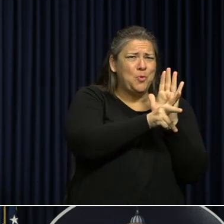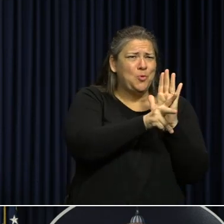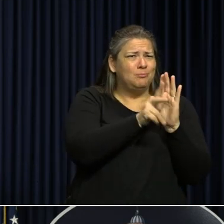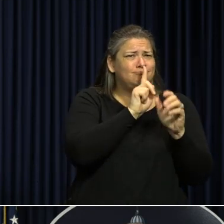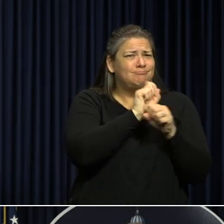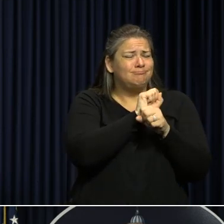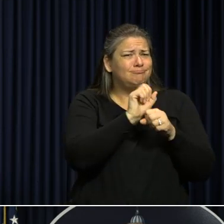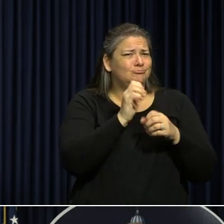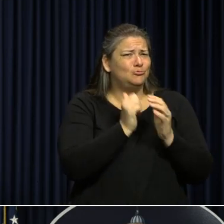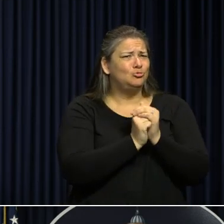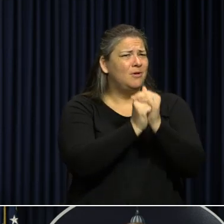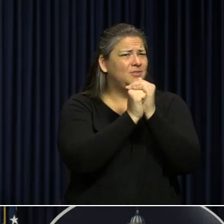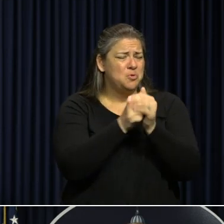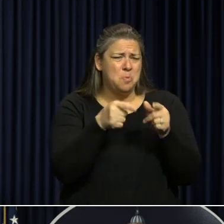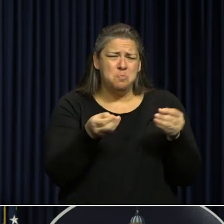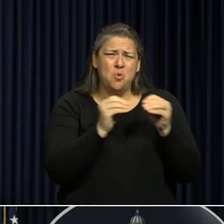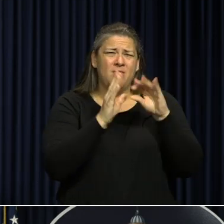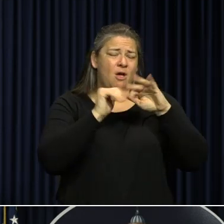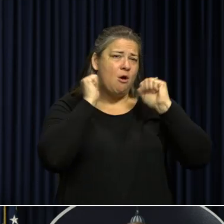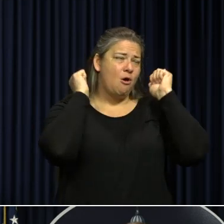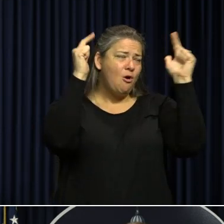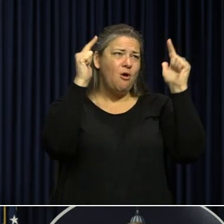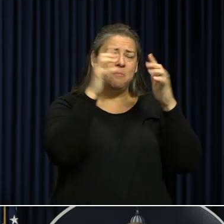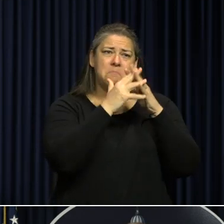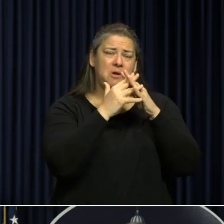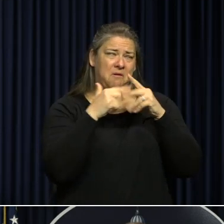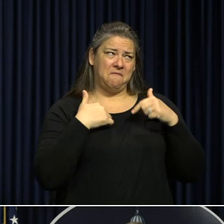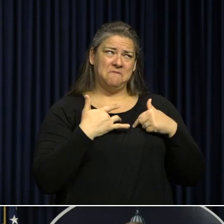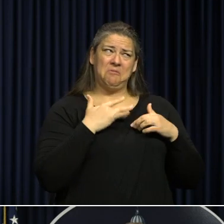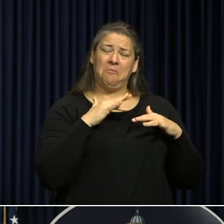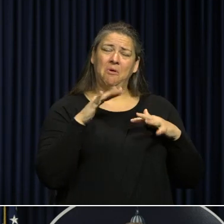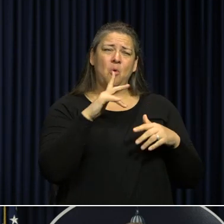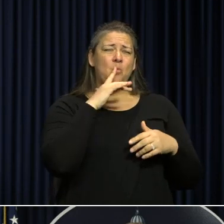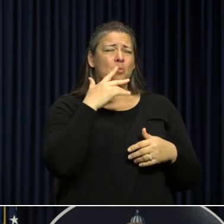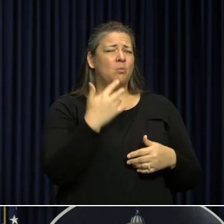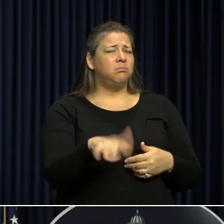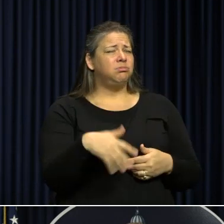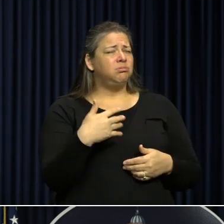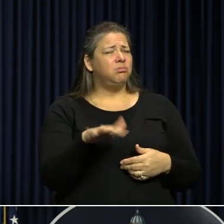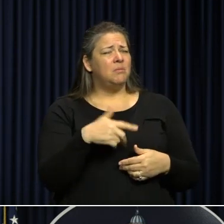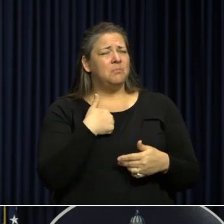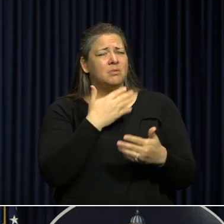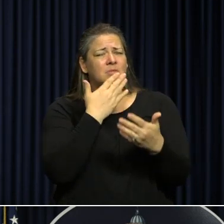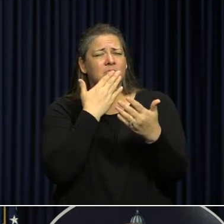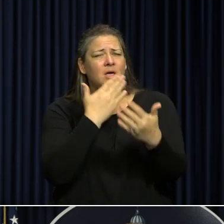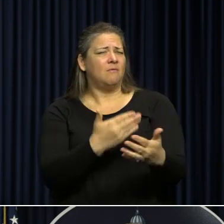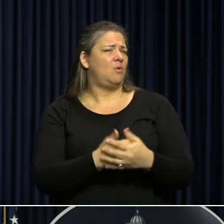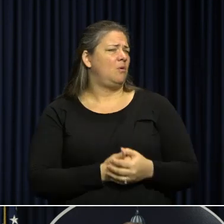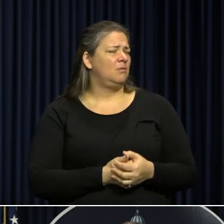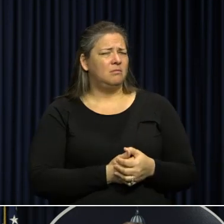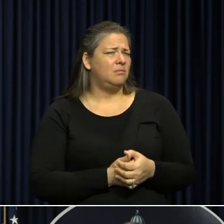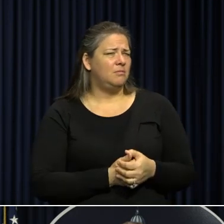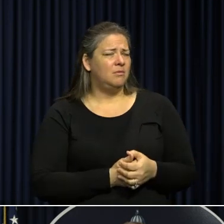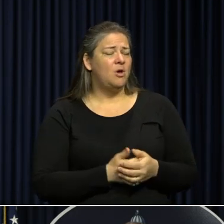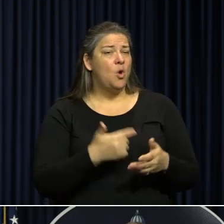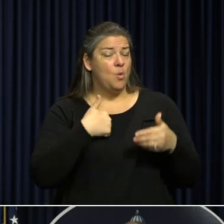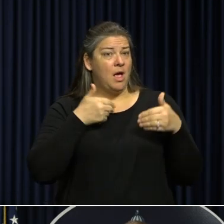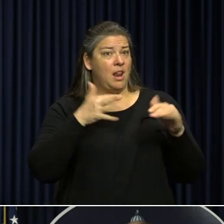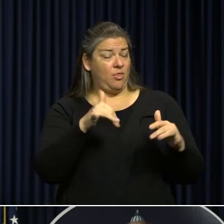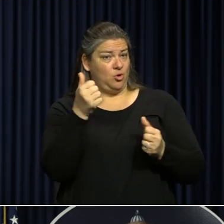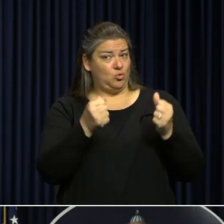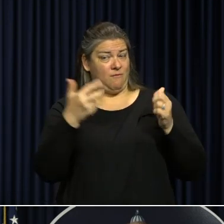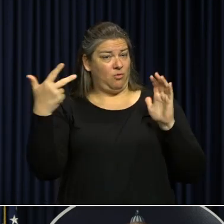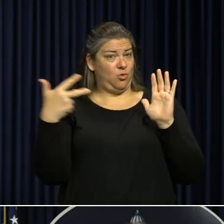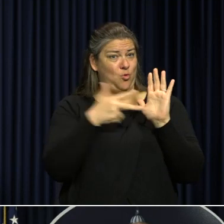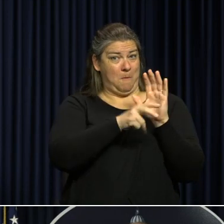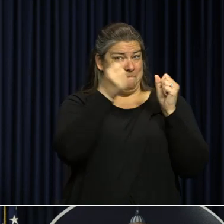other place in America. And for that, I'm really, really grateful. We allowed the type of drive-in services that